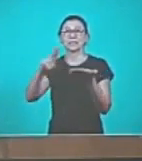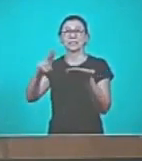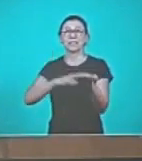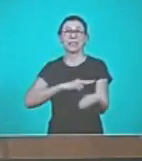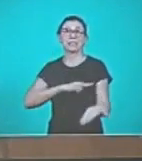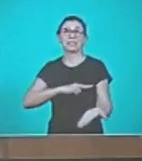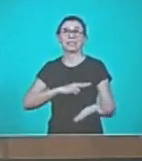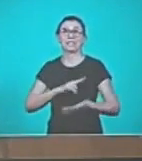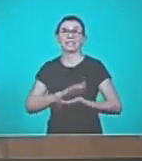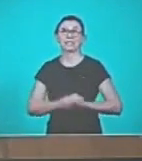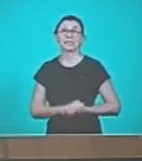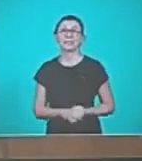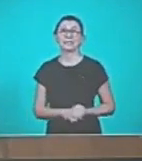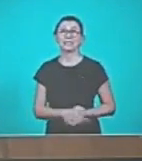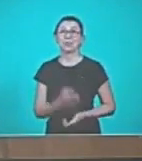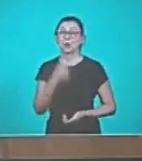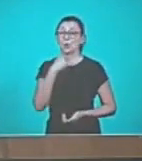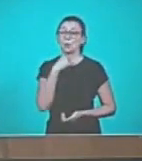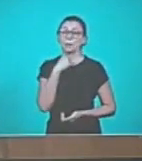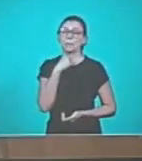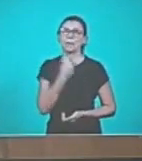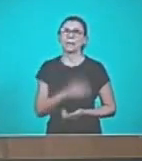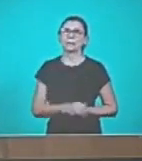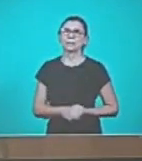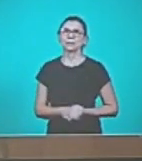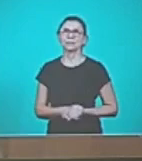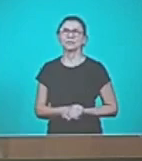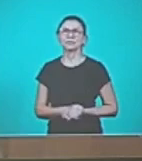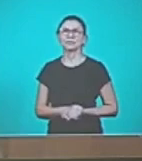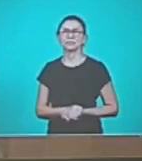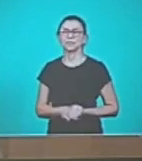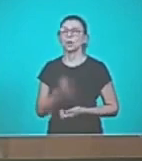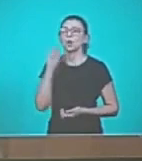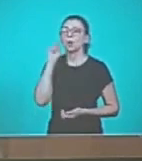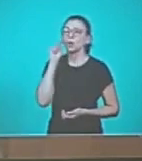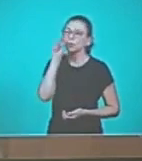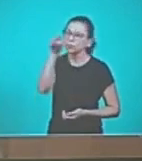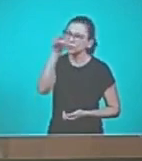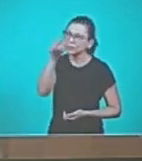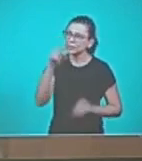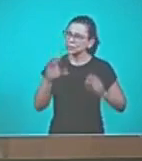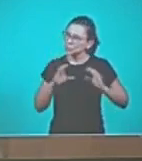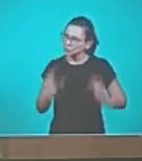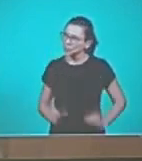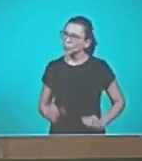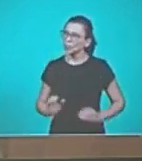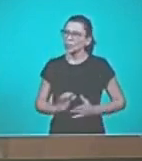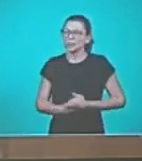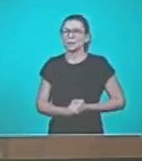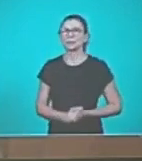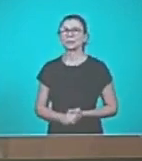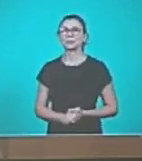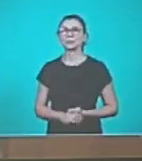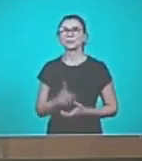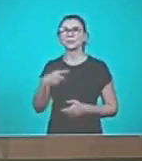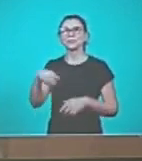She's going to start sending me 300 letters if I keep saying her name. So you saw yourself here.